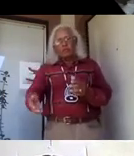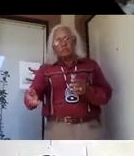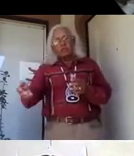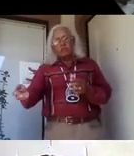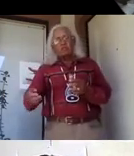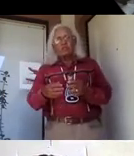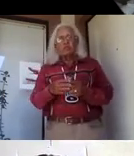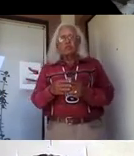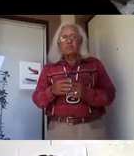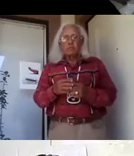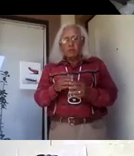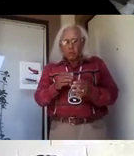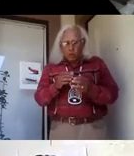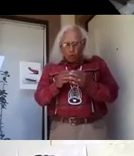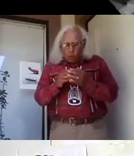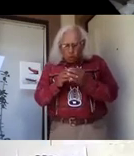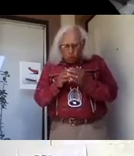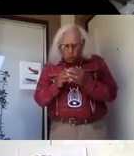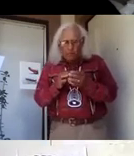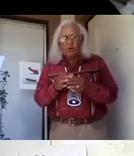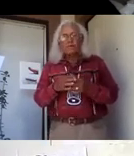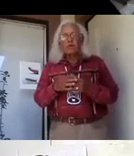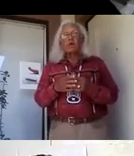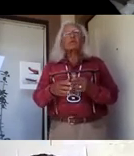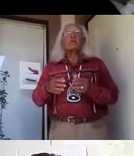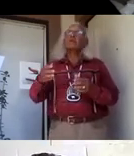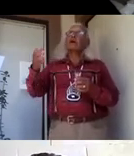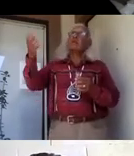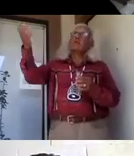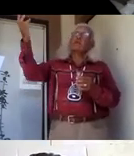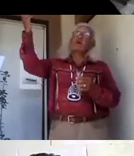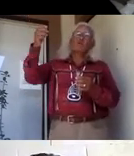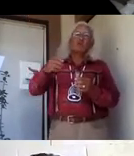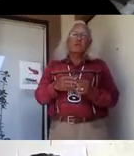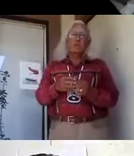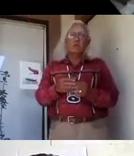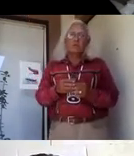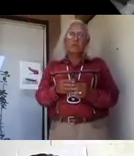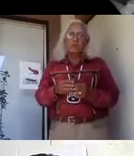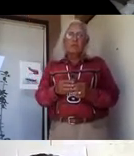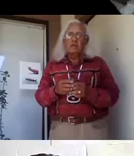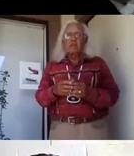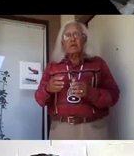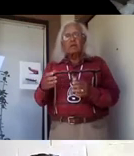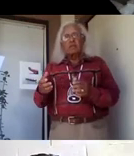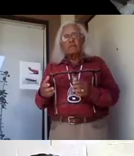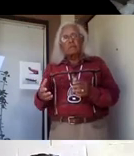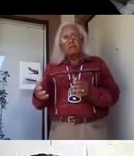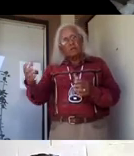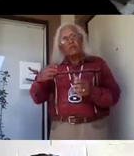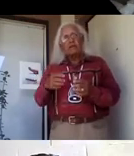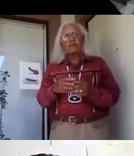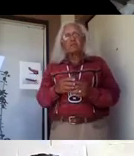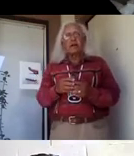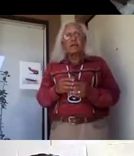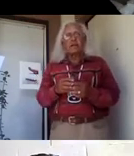next generation and next generation. We pray for those that are not here that have gone to the spirit world, that they made it safely and that